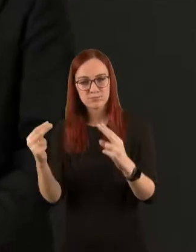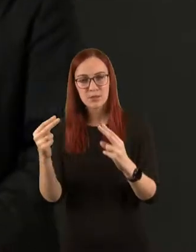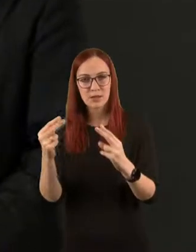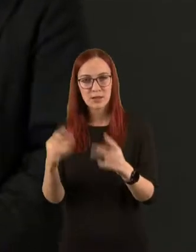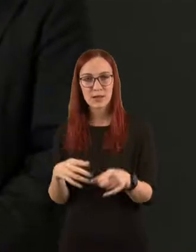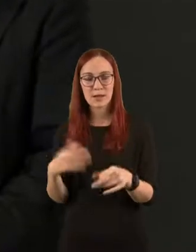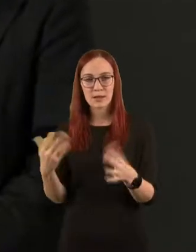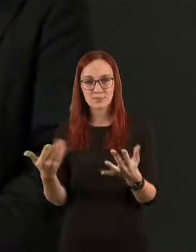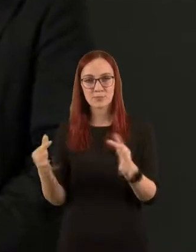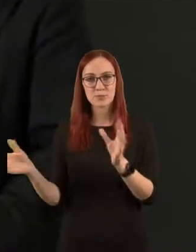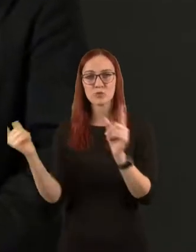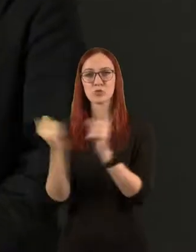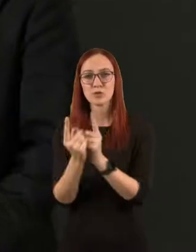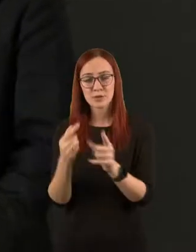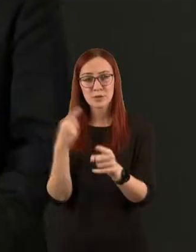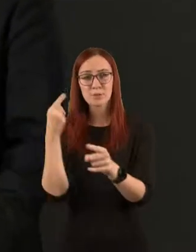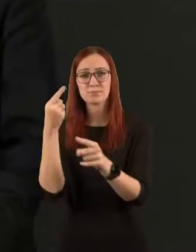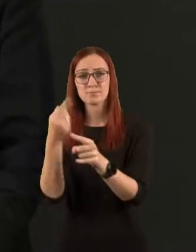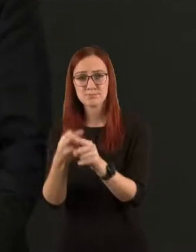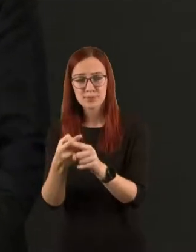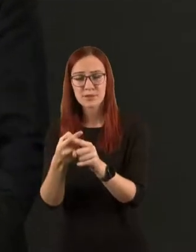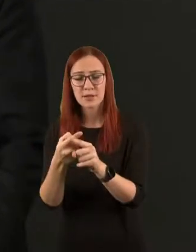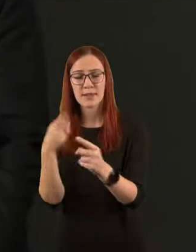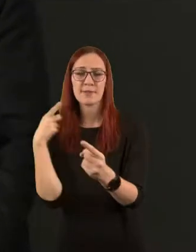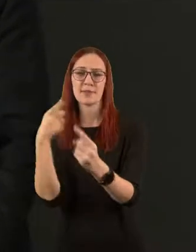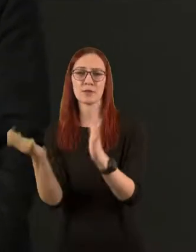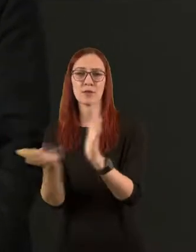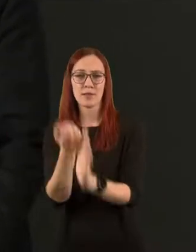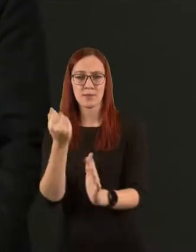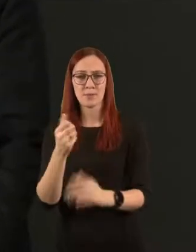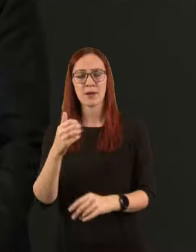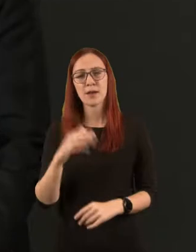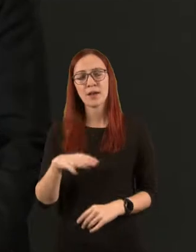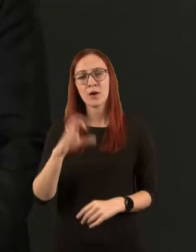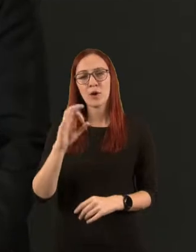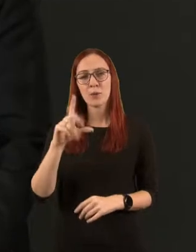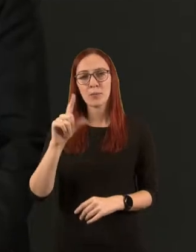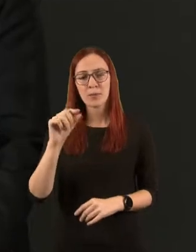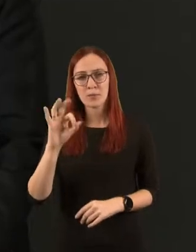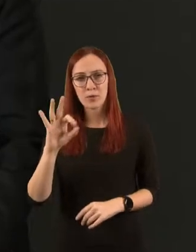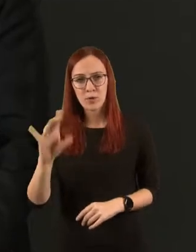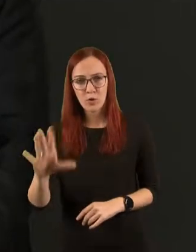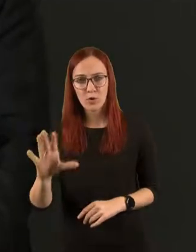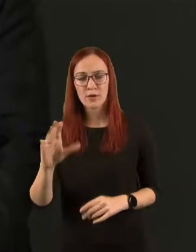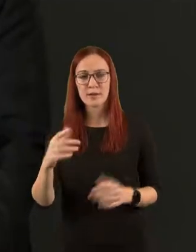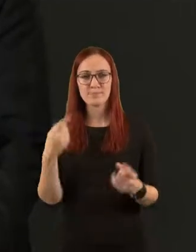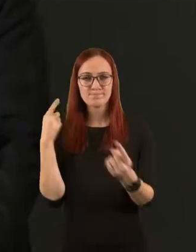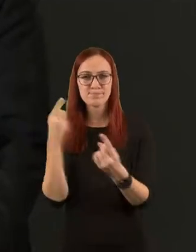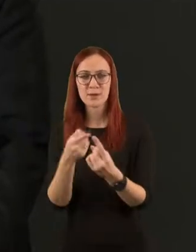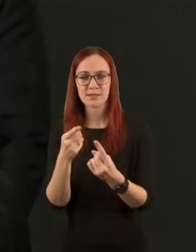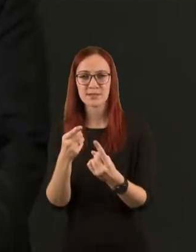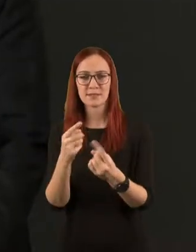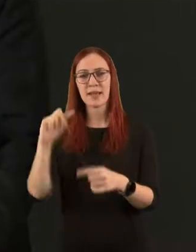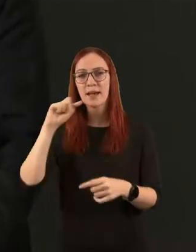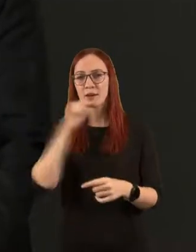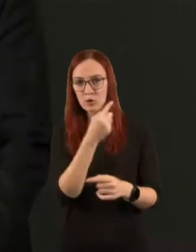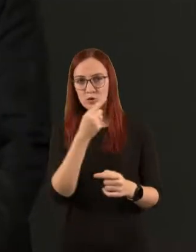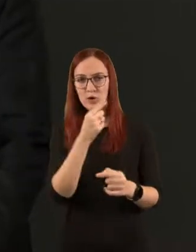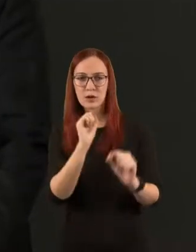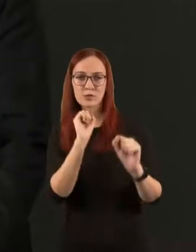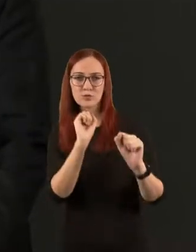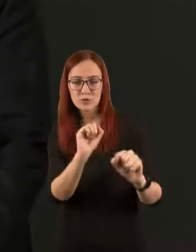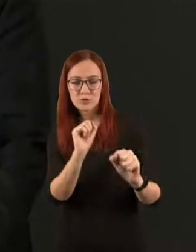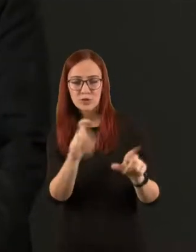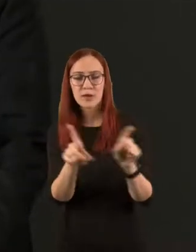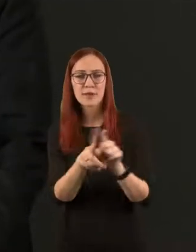sure actions translate into results, the OECD has new work underway to develop measurement frameworks and indicators to track